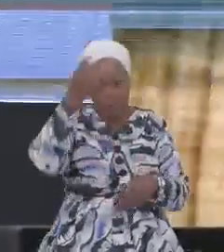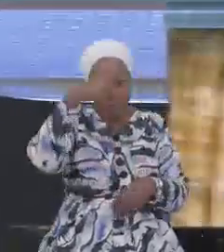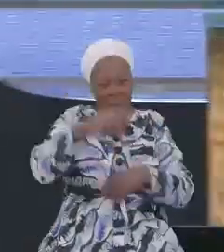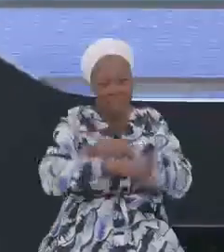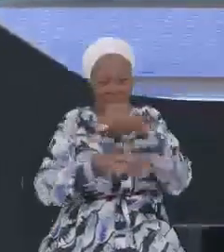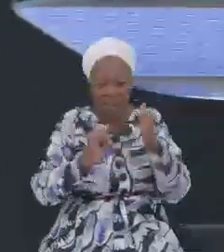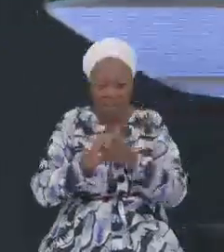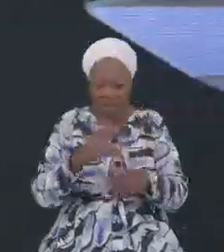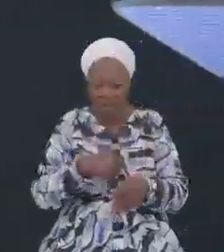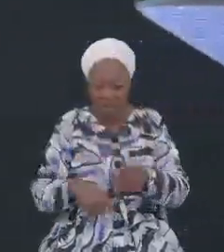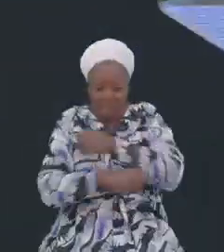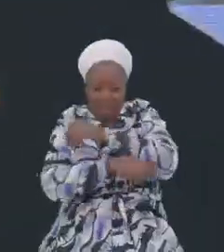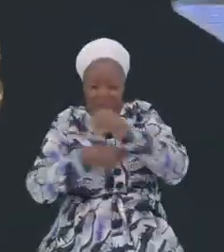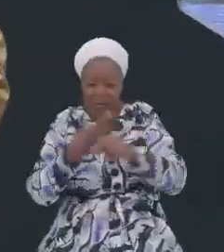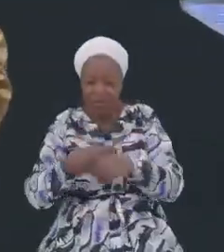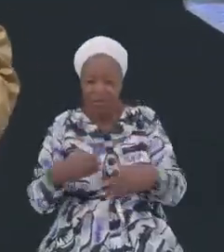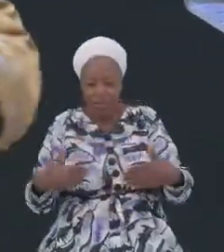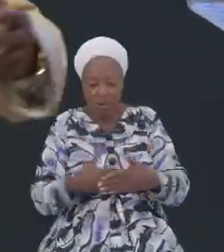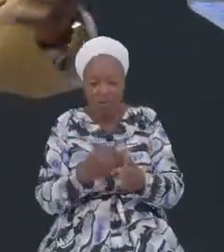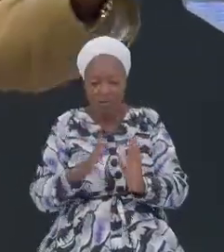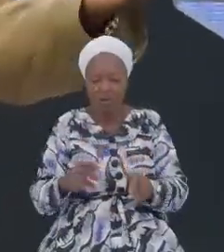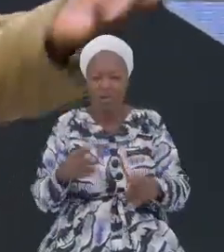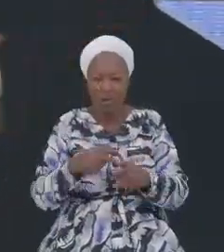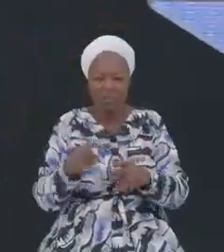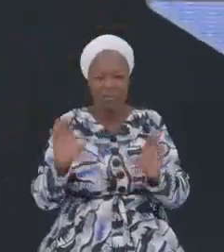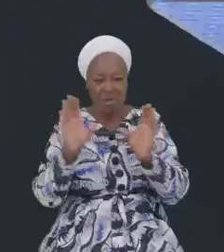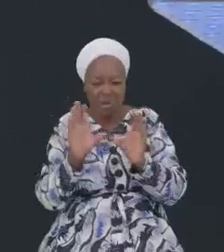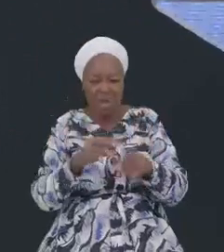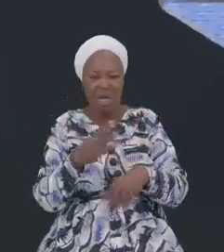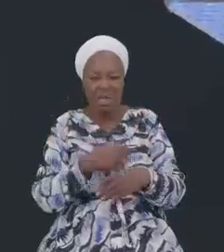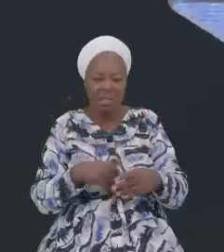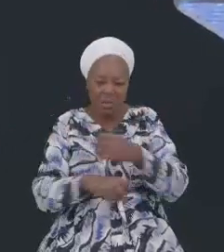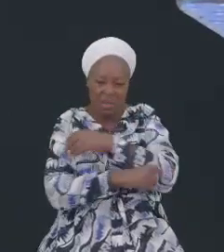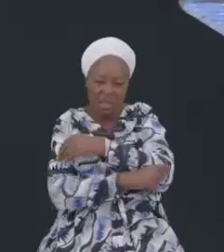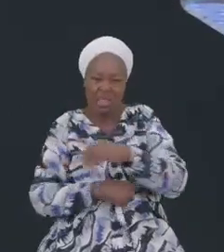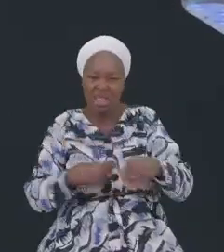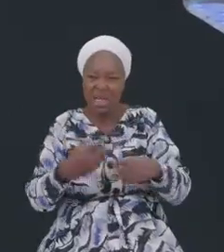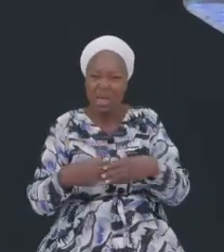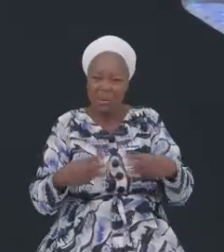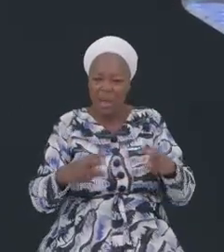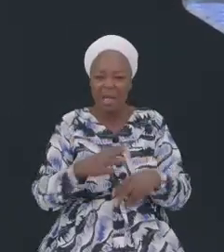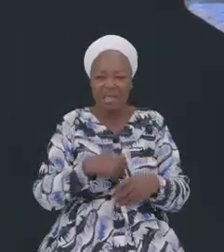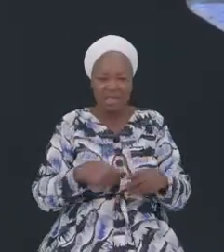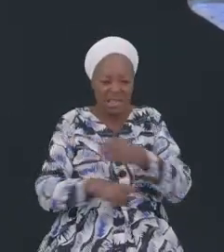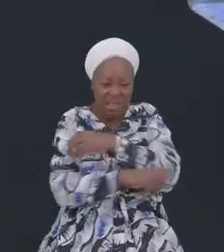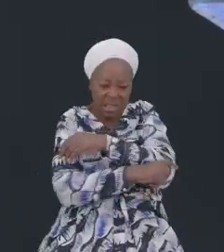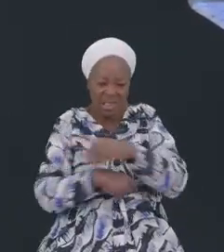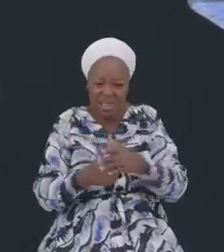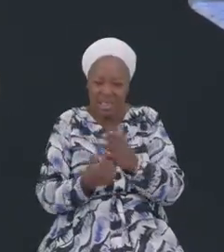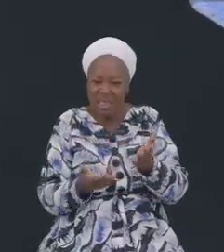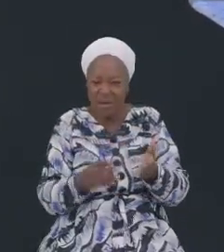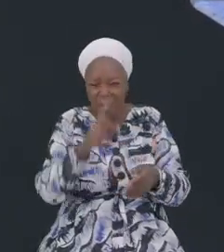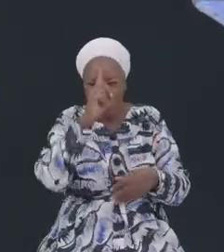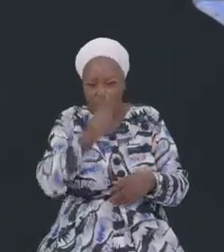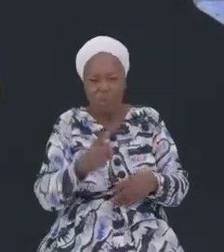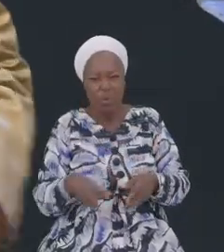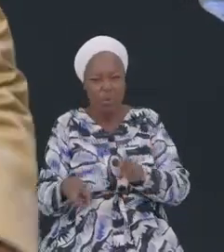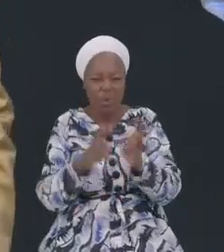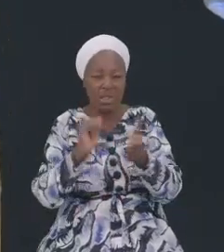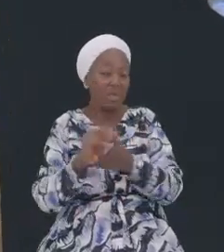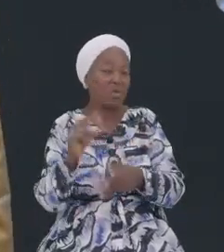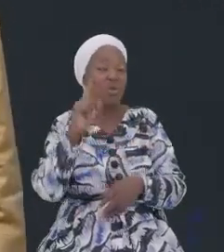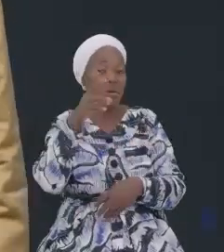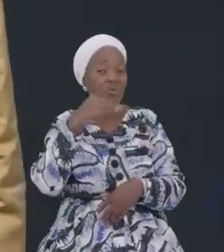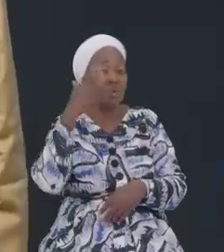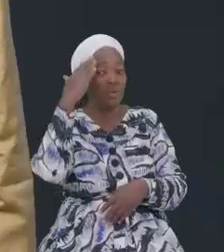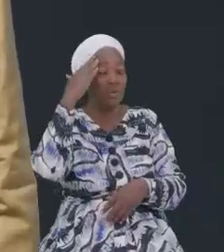will steal from the company or will steal in a dexterous way that nobody will know,